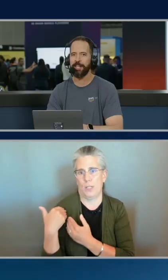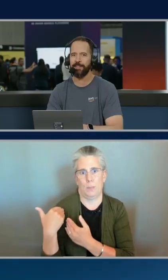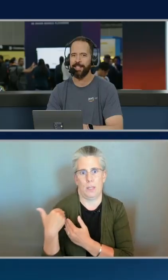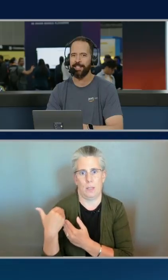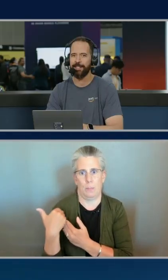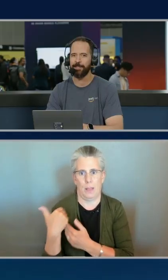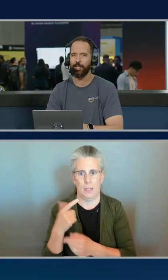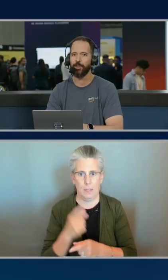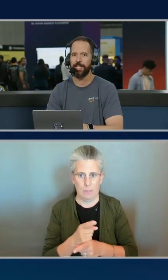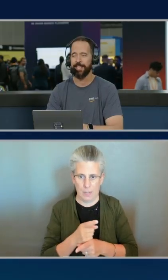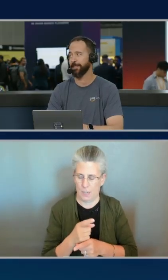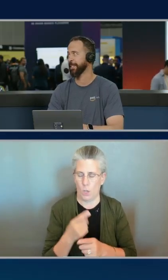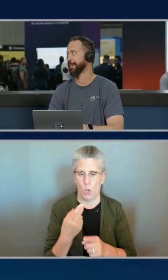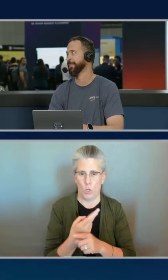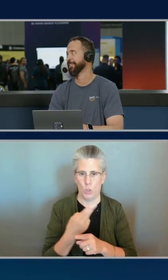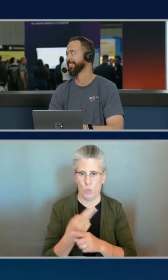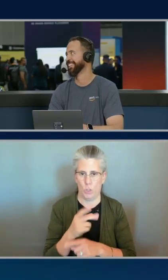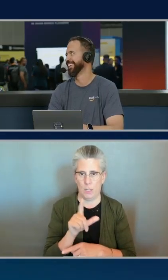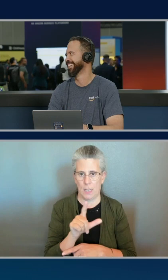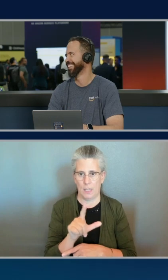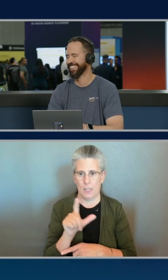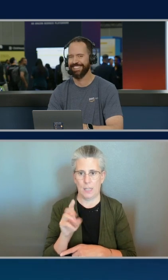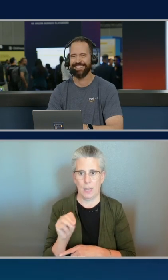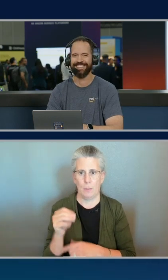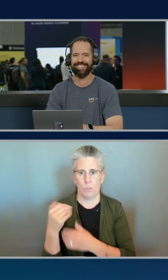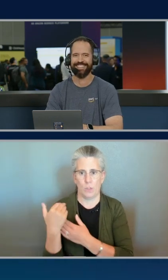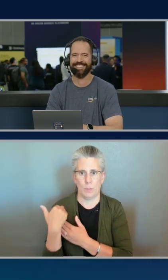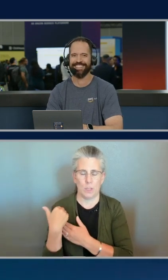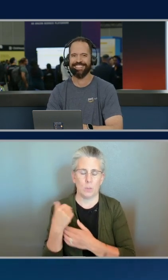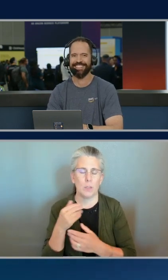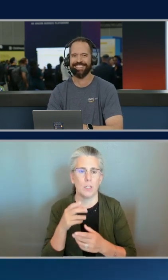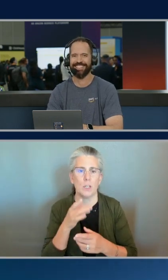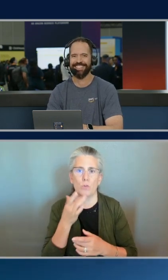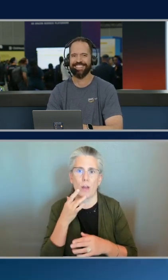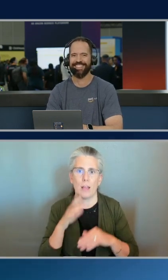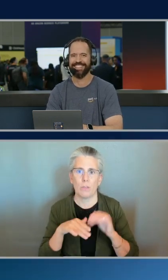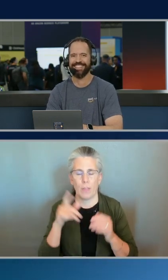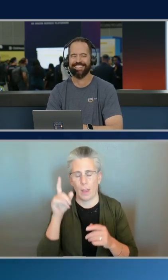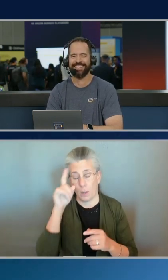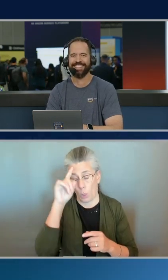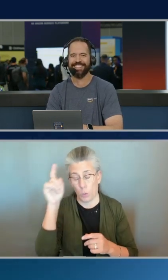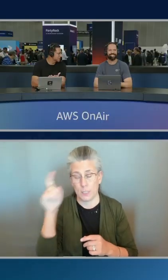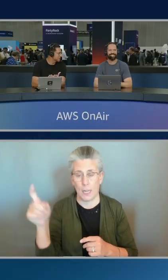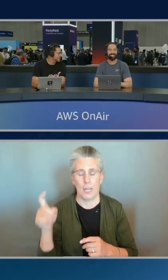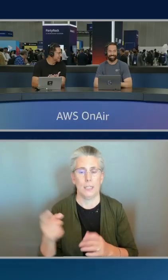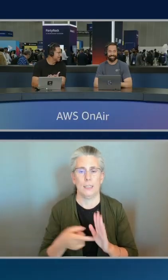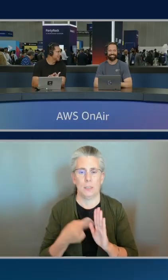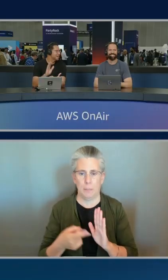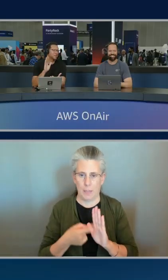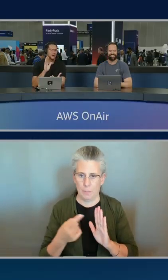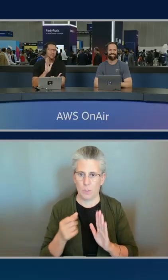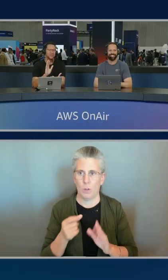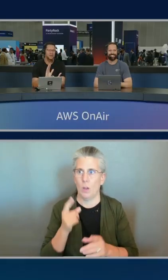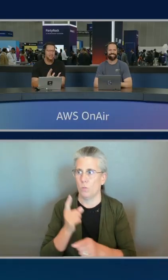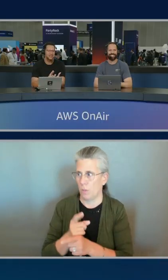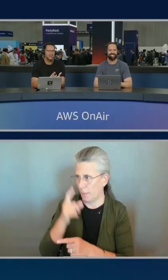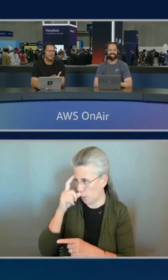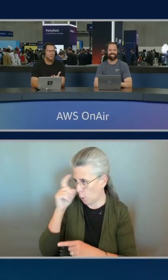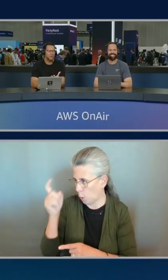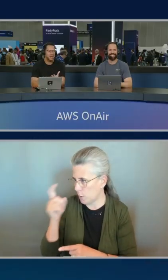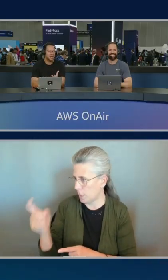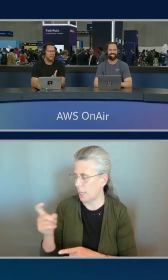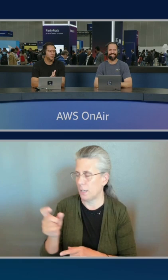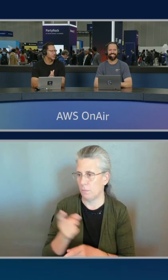especially when you have these LLMs hallucinating sometimes. I mean, it's not even that. It's also, yes, they're hallucinating, but also it's